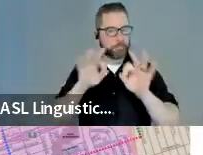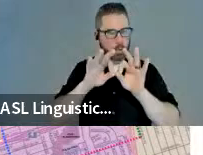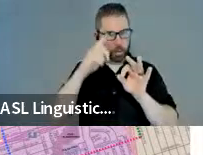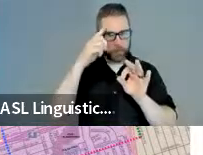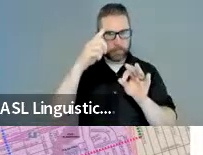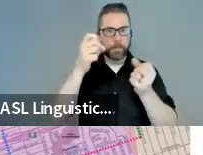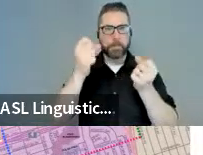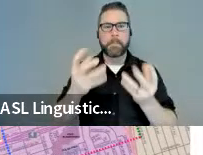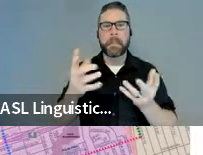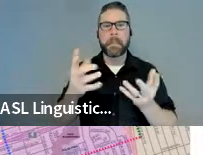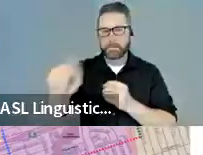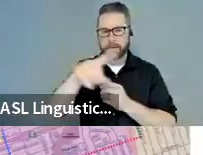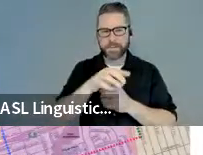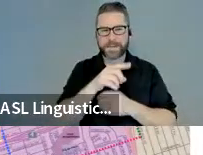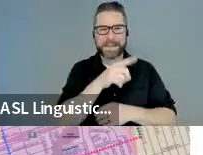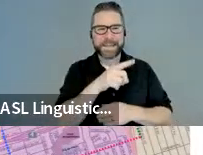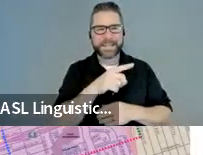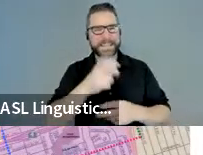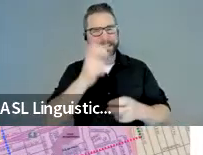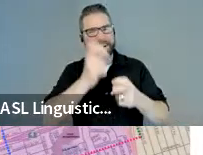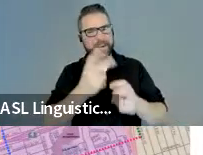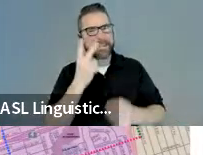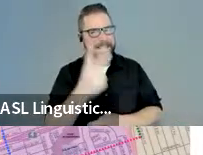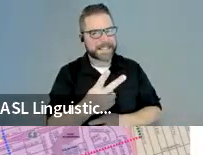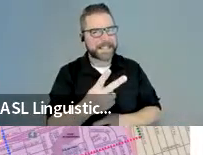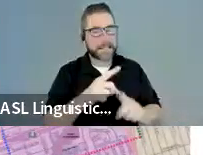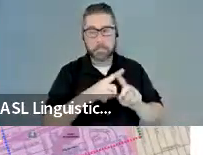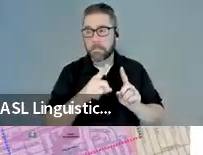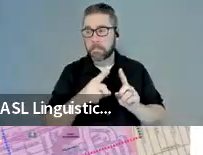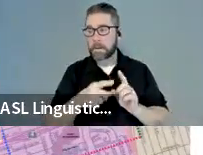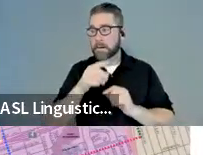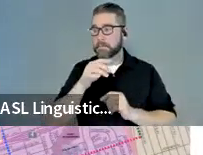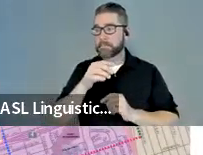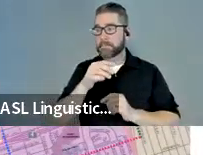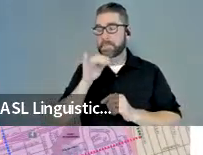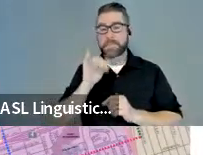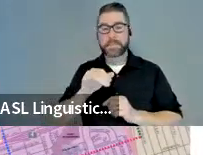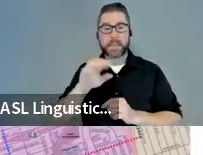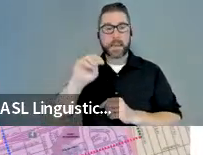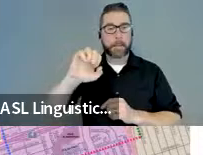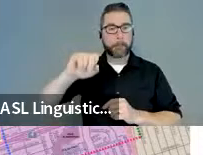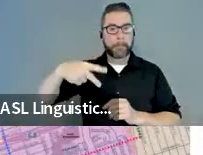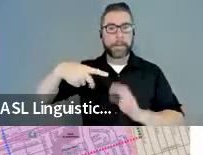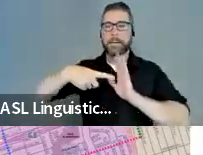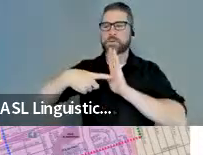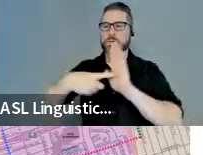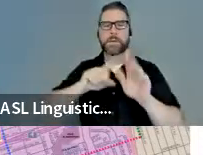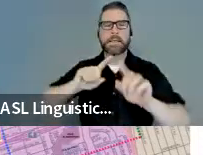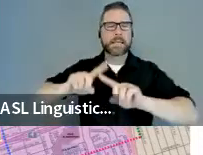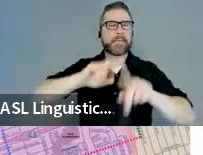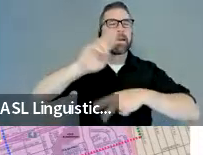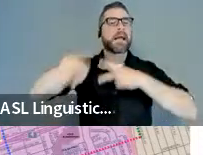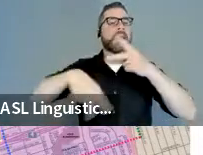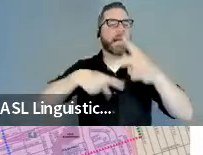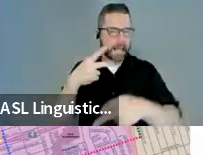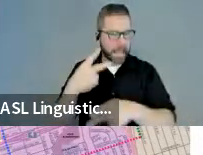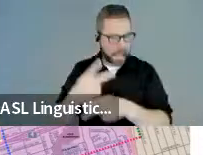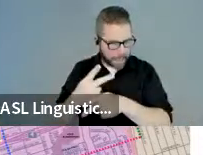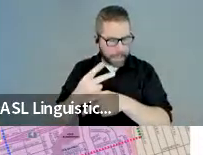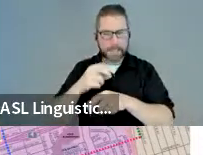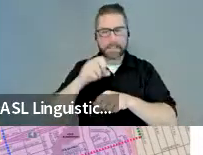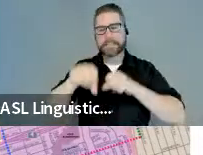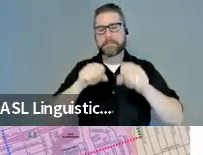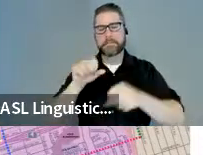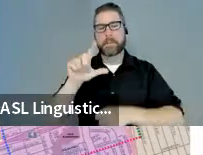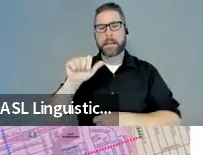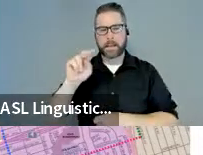to illustrate all the different types of bike lanes in the city of Stockton. And there's some existing bike lanes, but also proposed